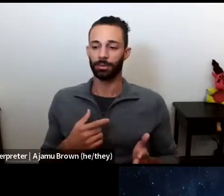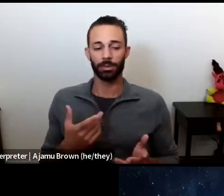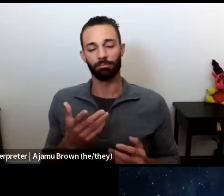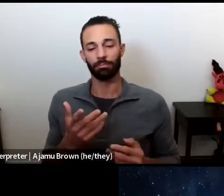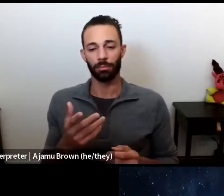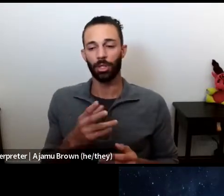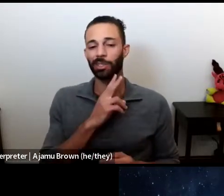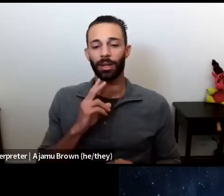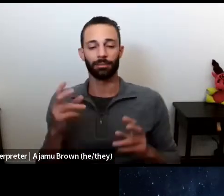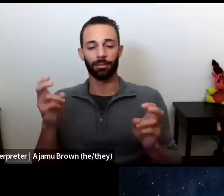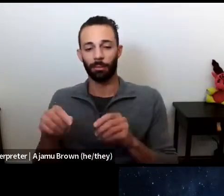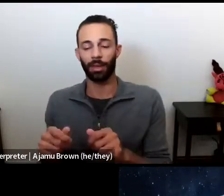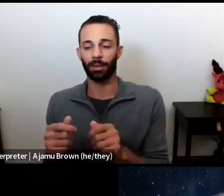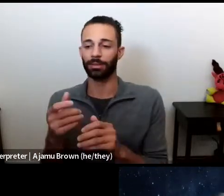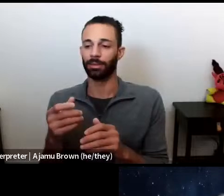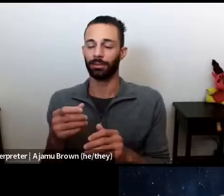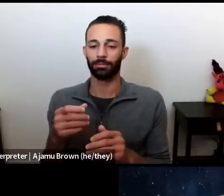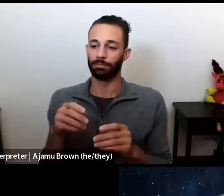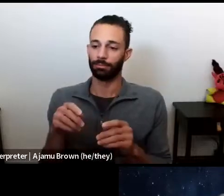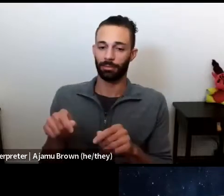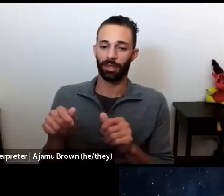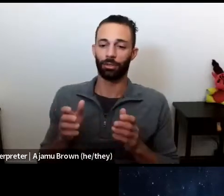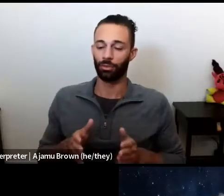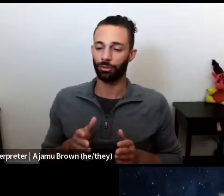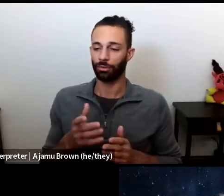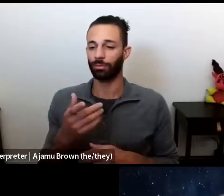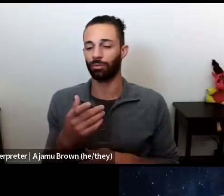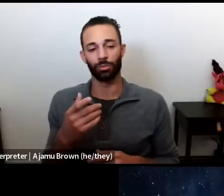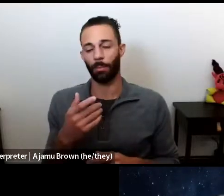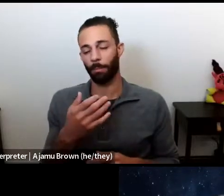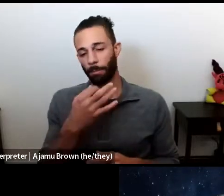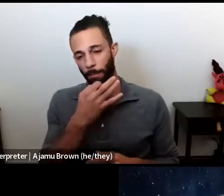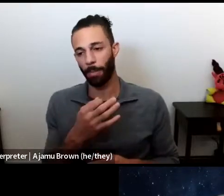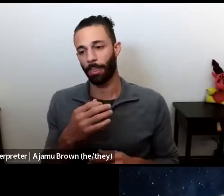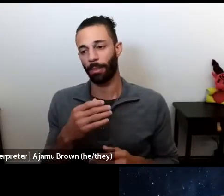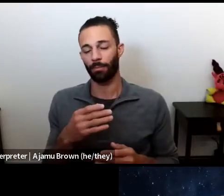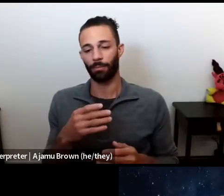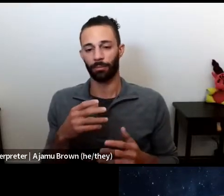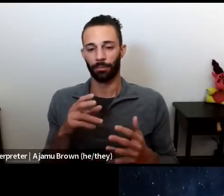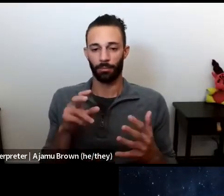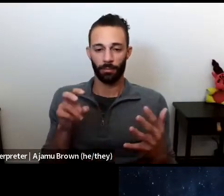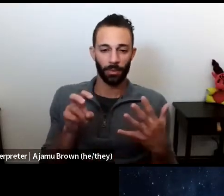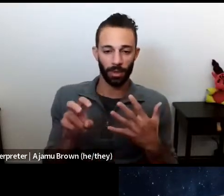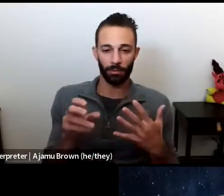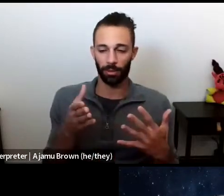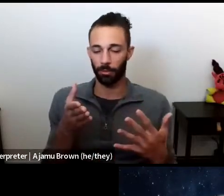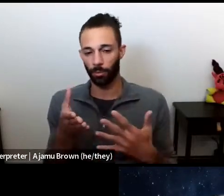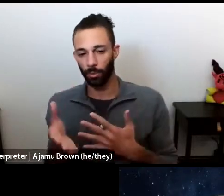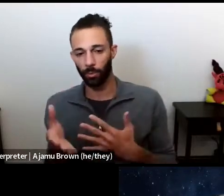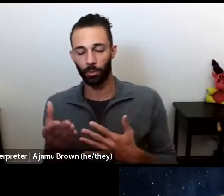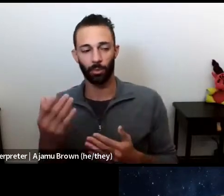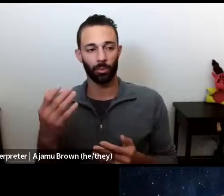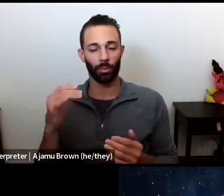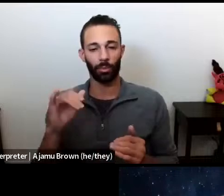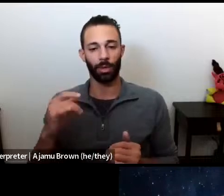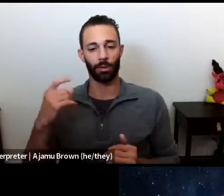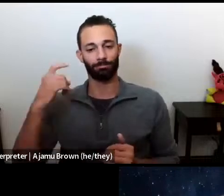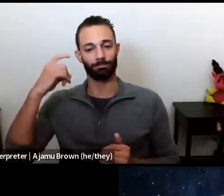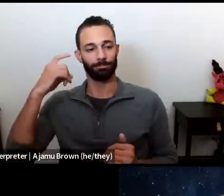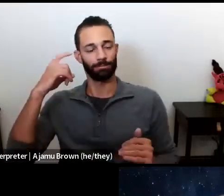planters, like you're so good at moving through the cerebral